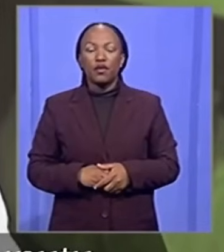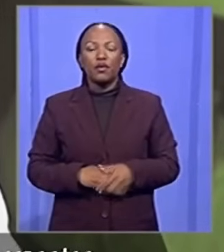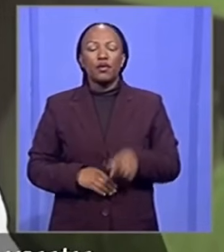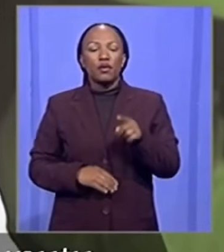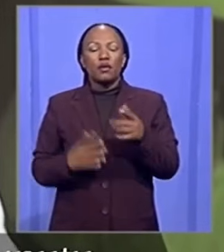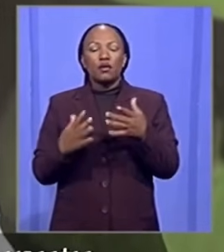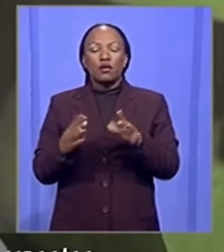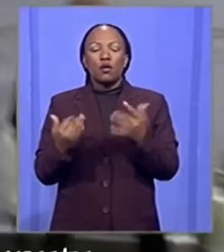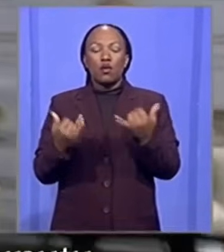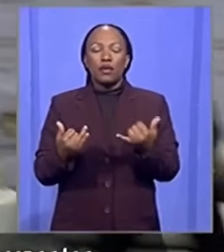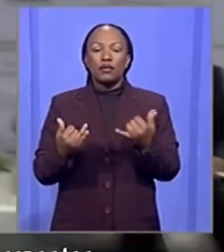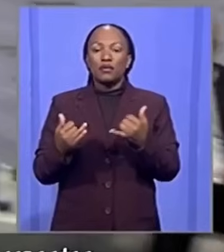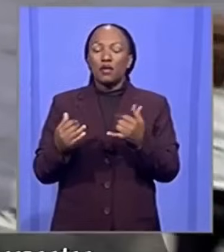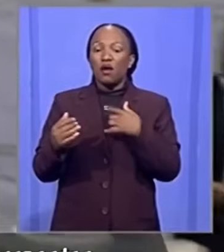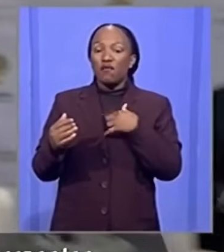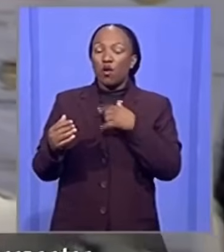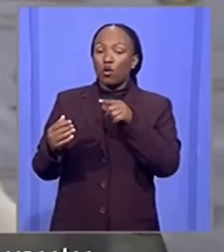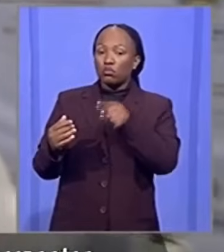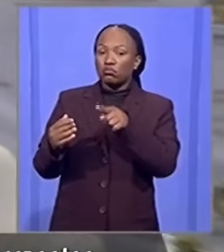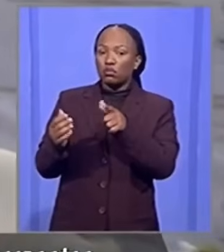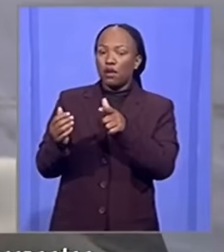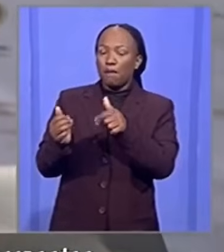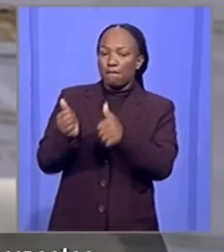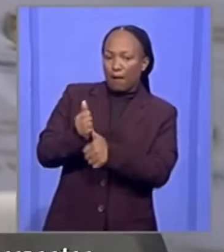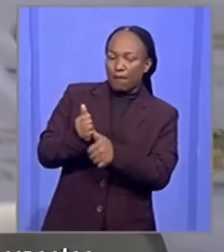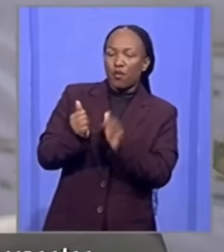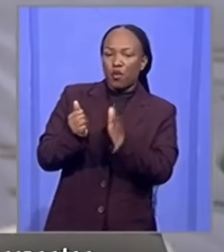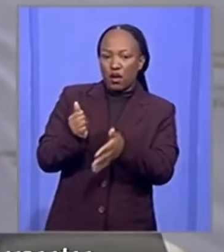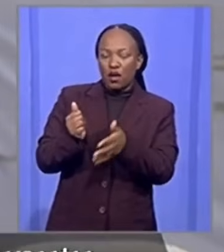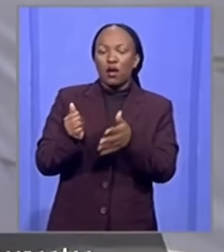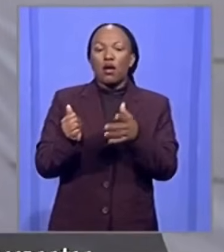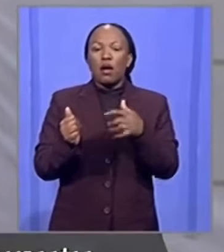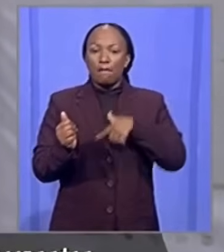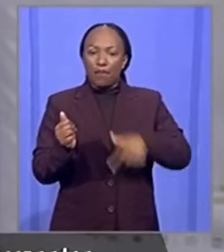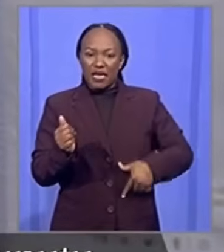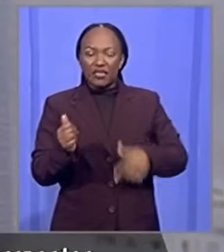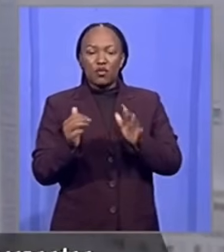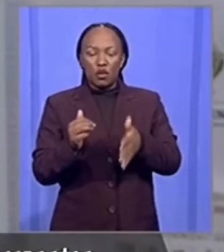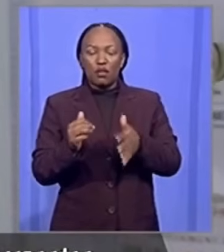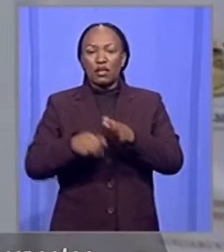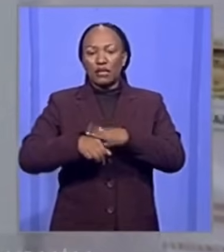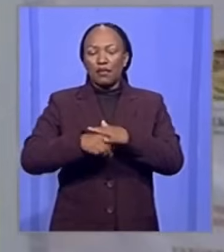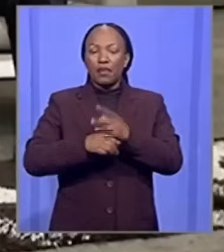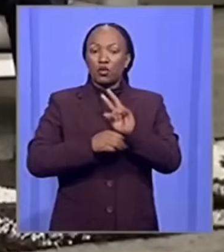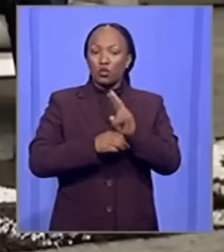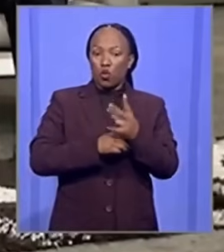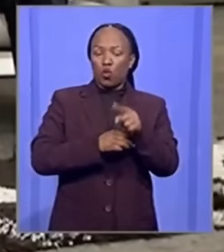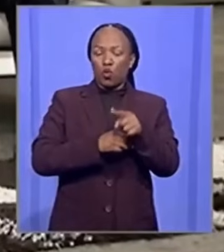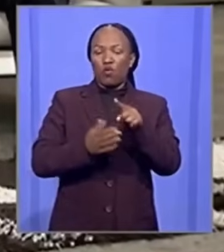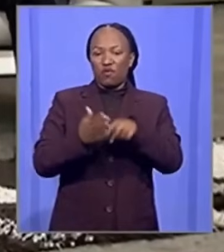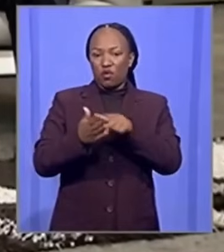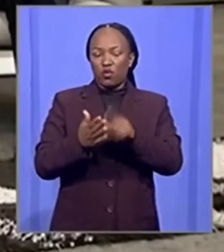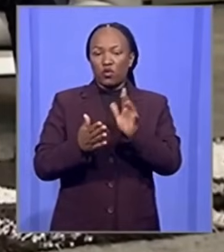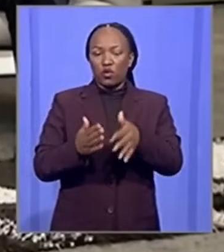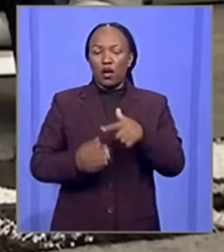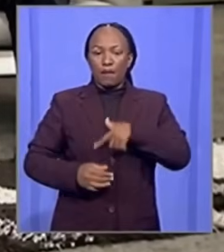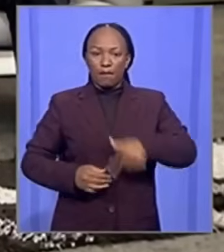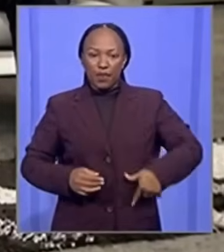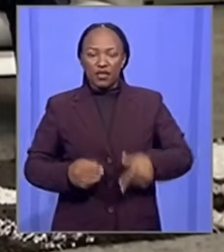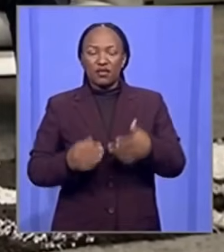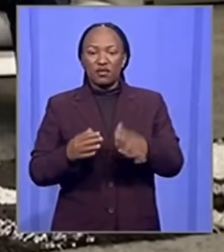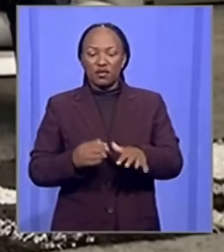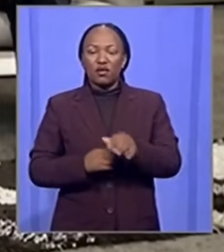wa dipuisano le motlatsi wa hae. Ka mora moo mopresidente o tla kgethwa ka hora ya bobedi. Ho hlomamiswa ha mopresidente ho tla ba ka